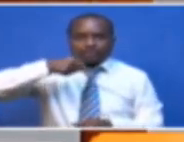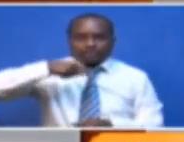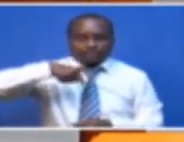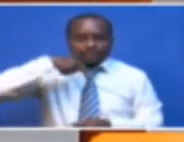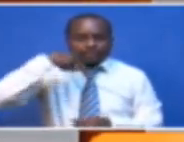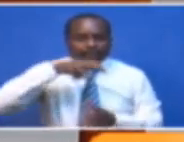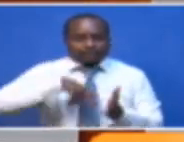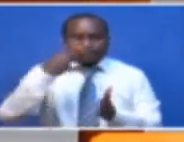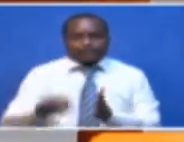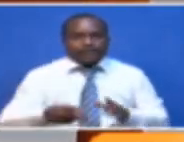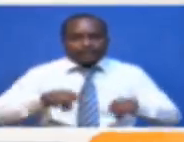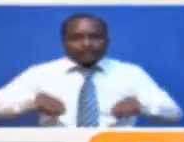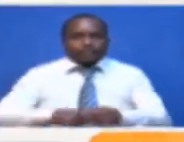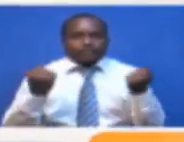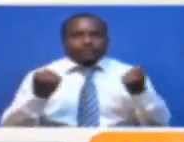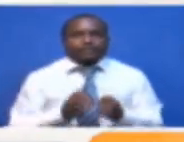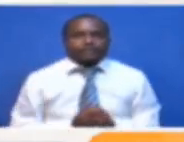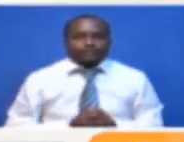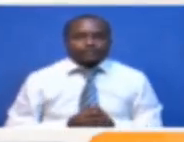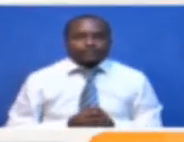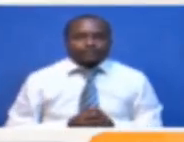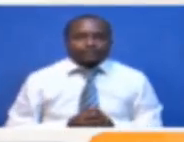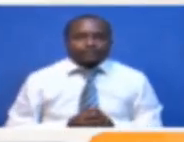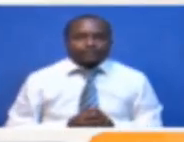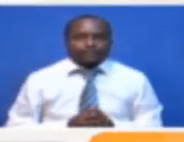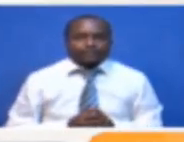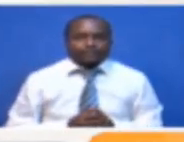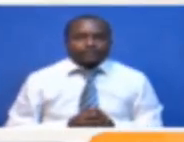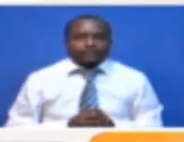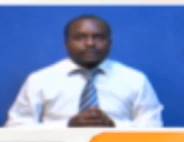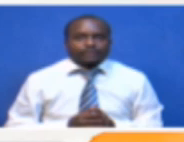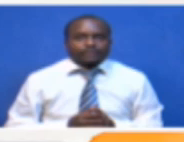nyayo. It fell? Yes, and it broke into two.